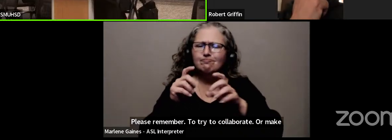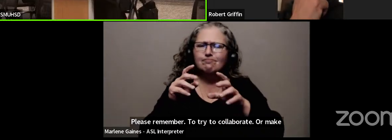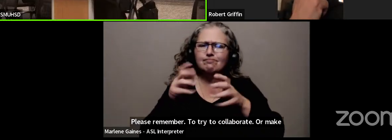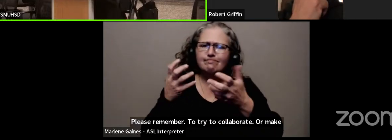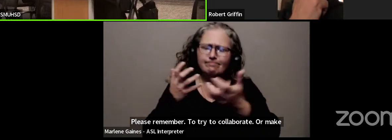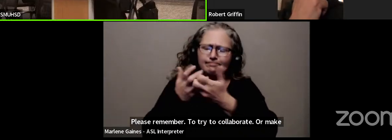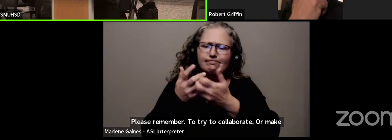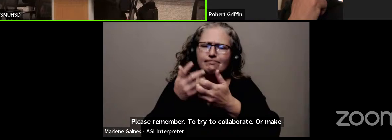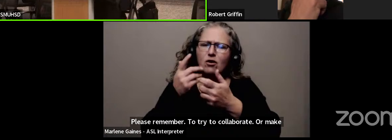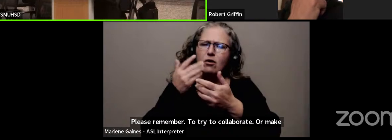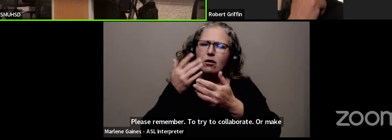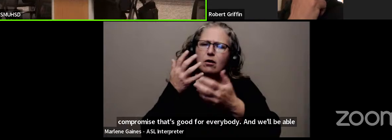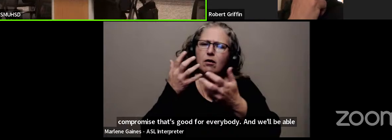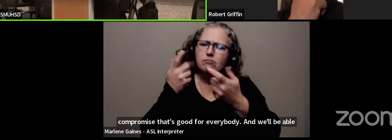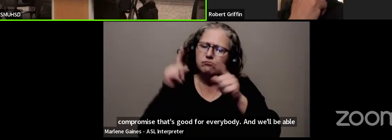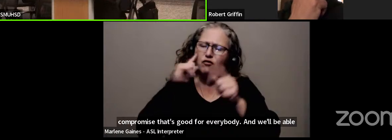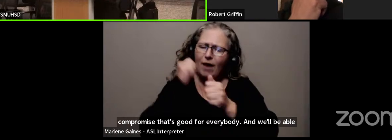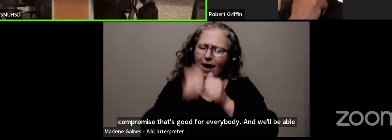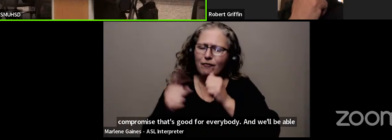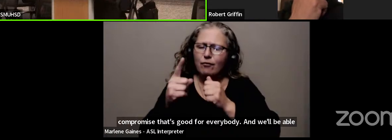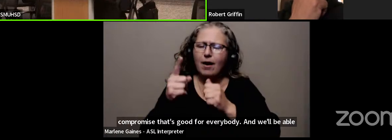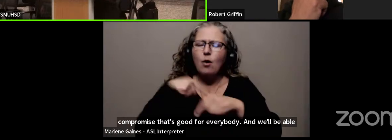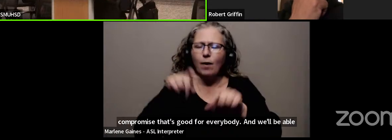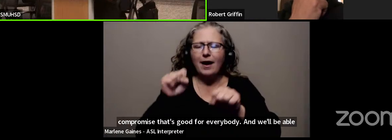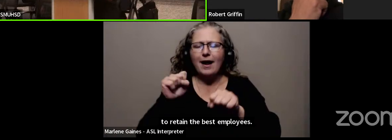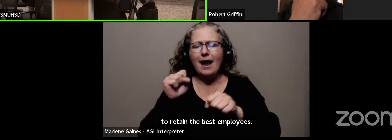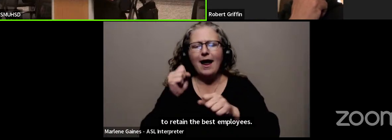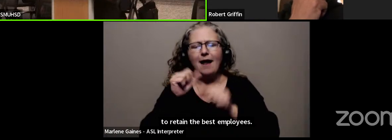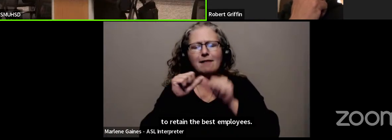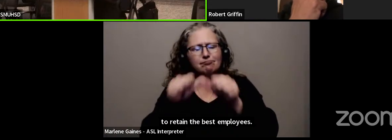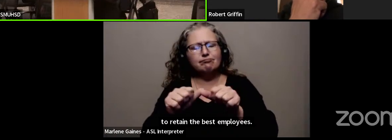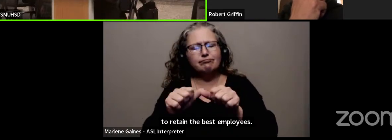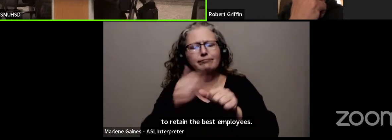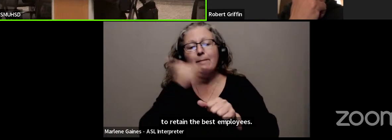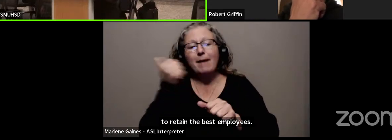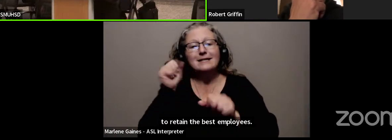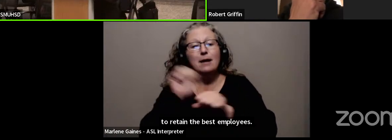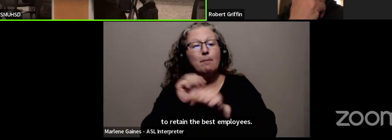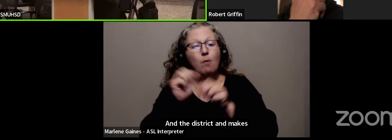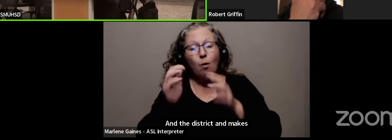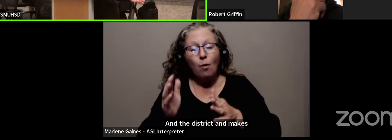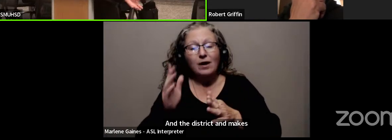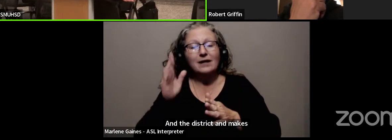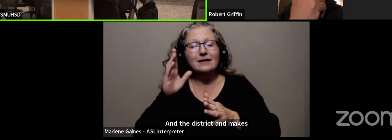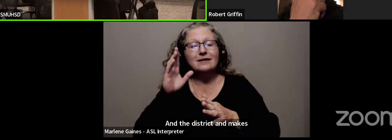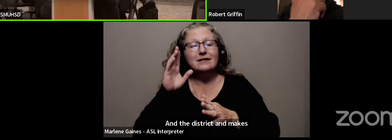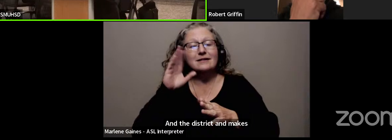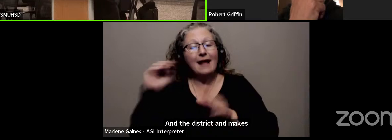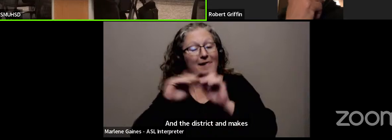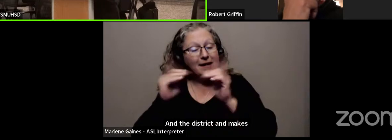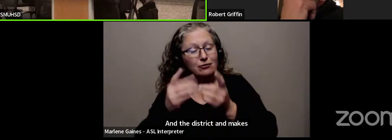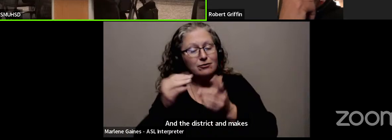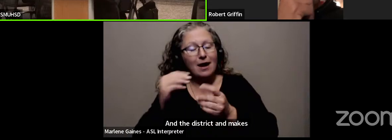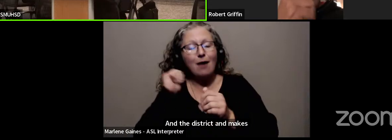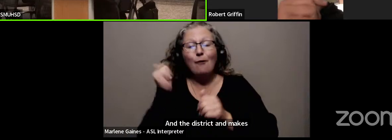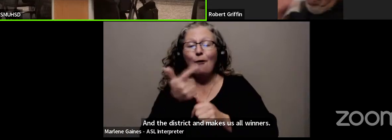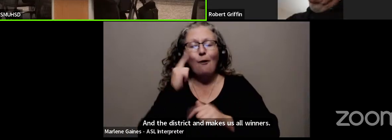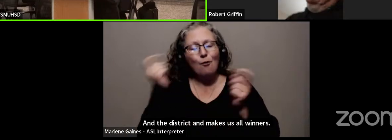able to retain the best employees in the district and makes us all winners. So that's